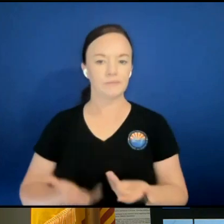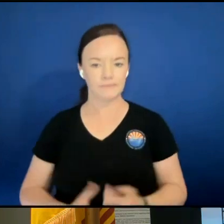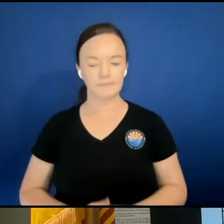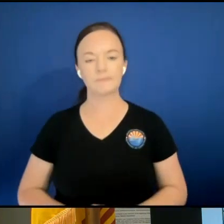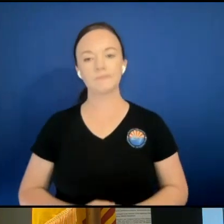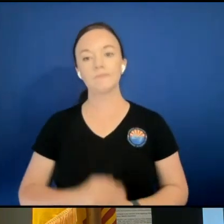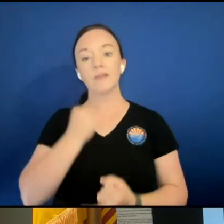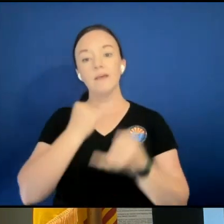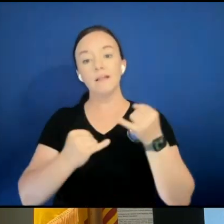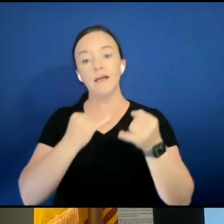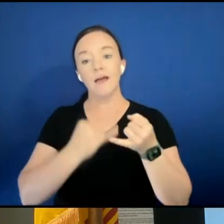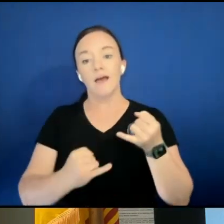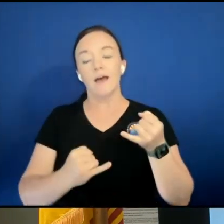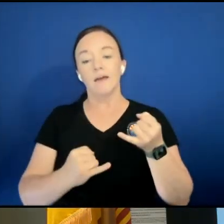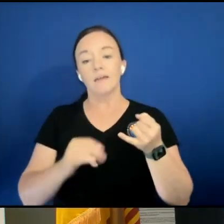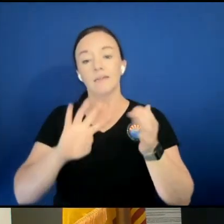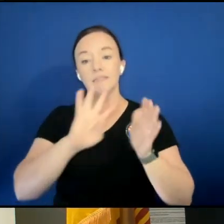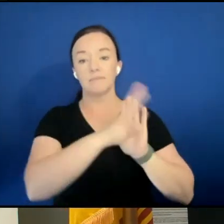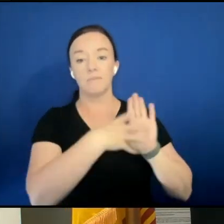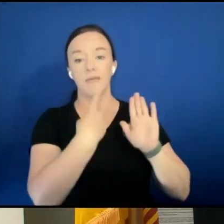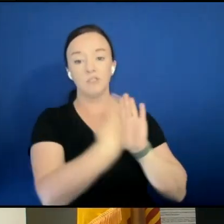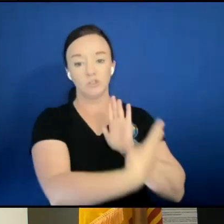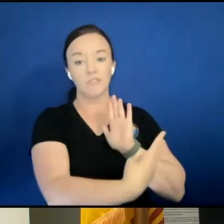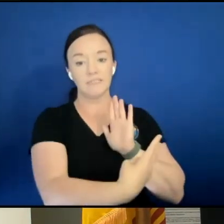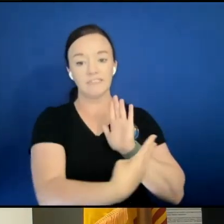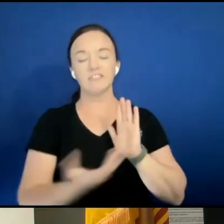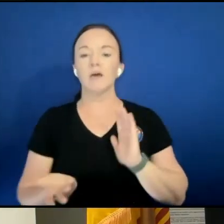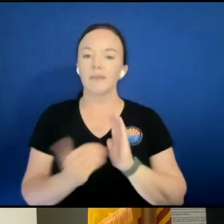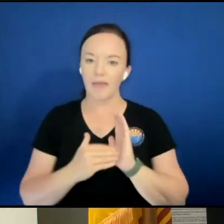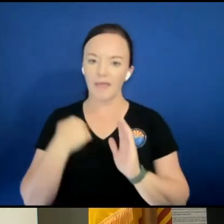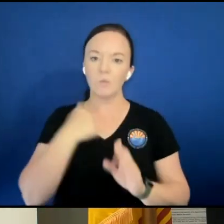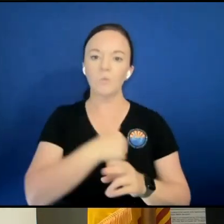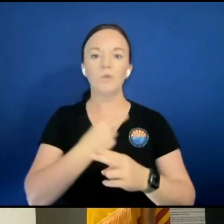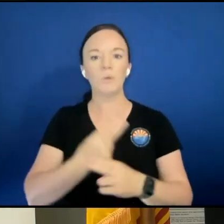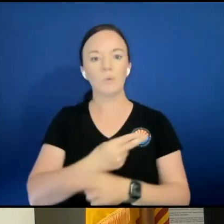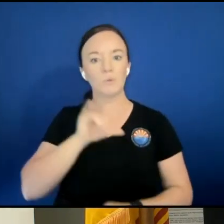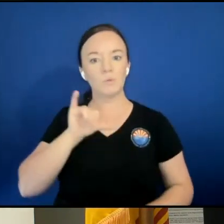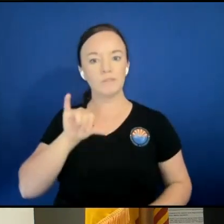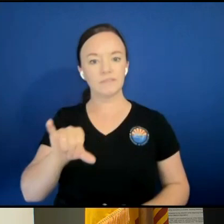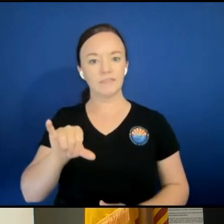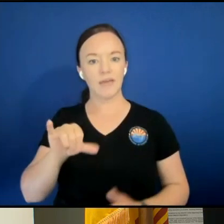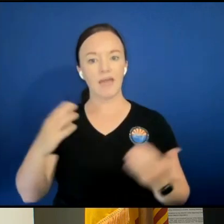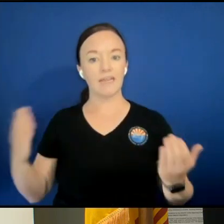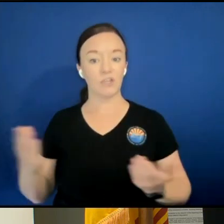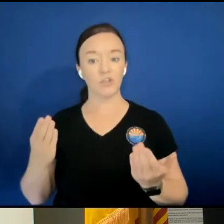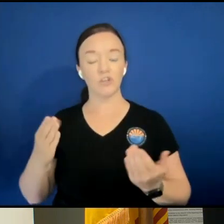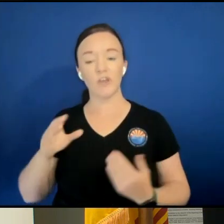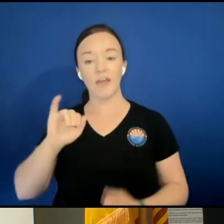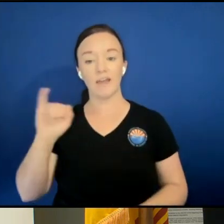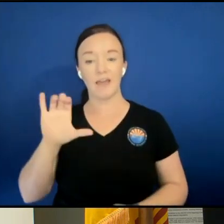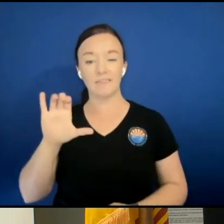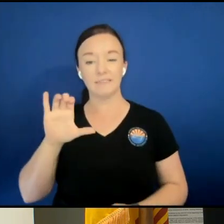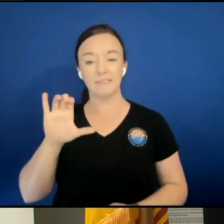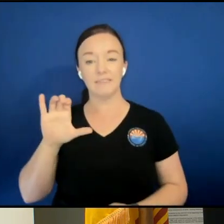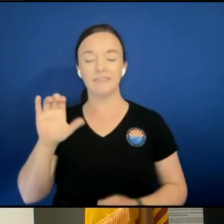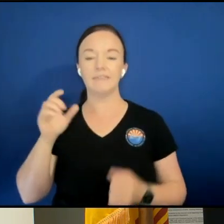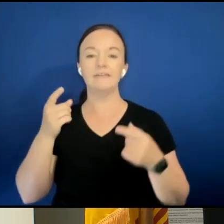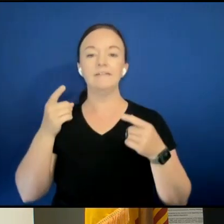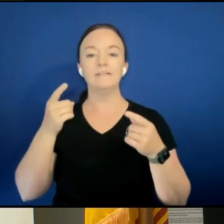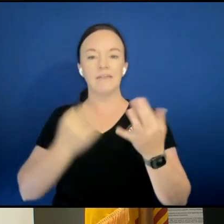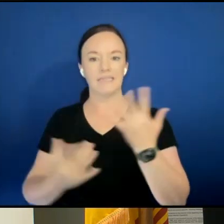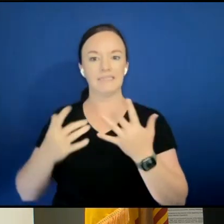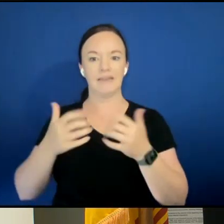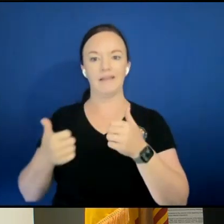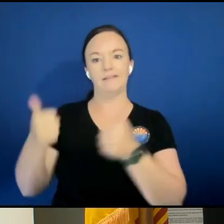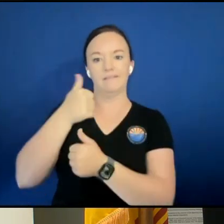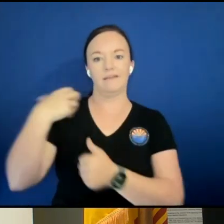lastly here into our fire weather planning matrix. Again, we use this here at the Incident Command Post to help give folks situational awareness